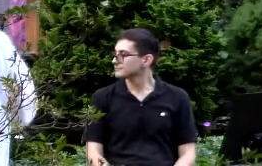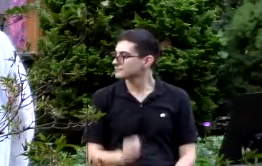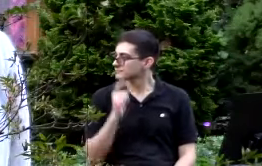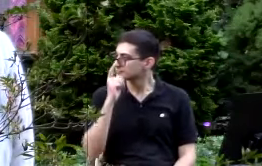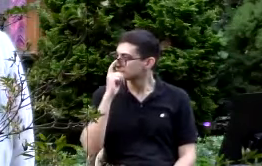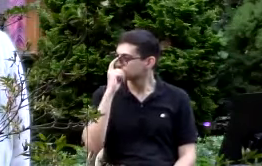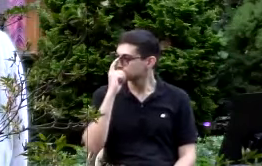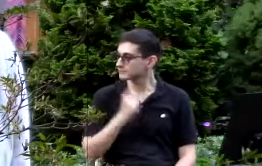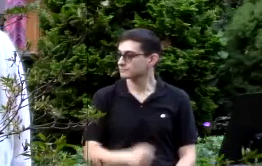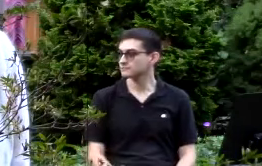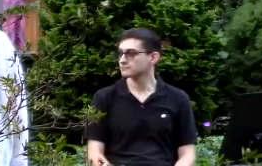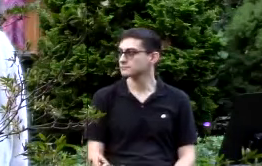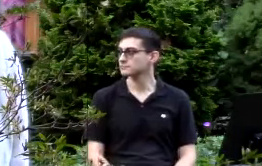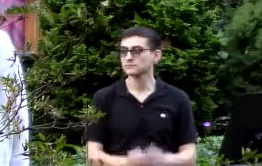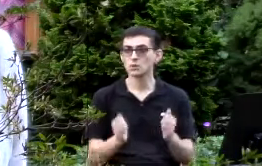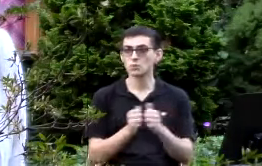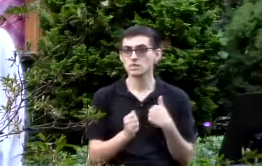And with us here,